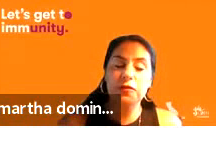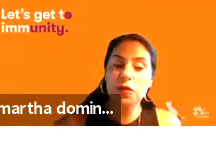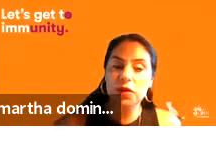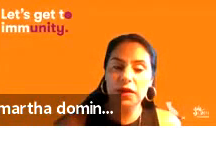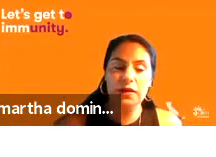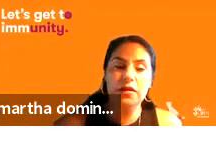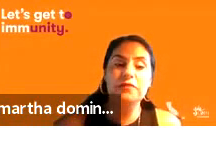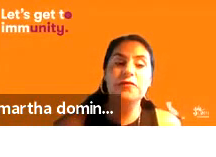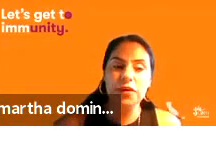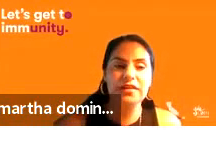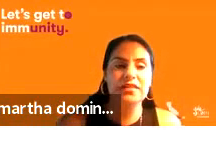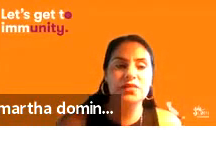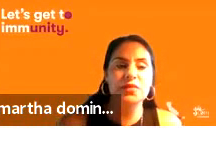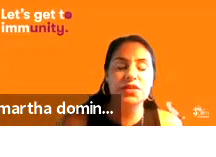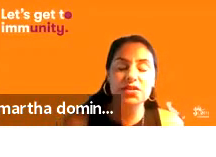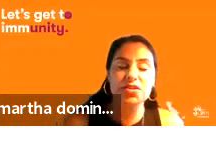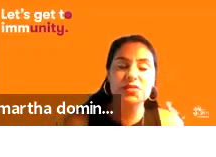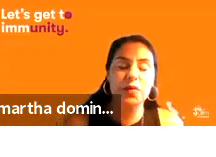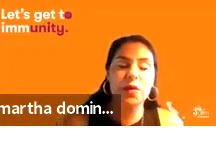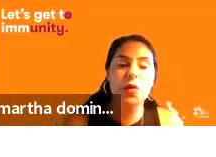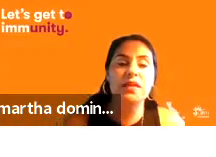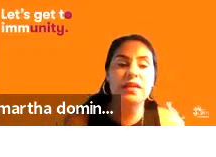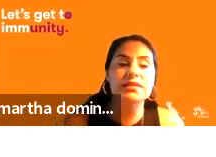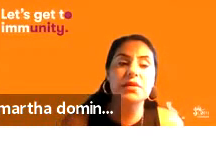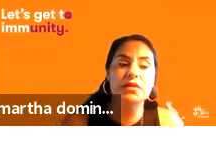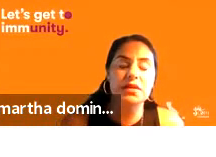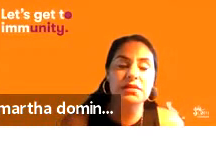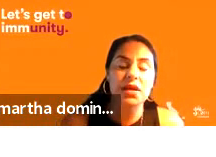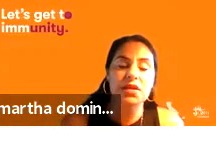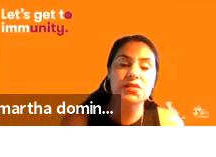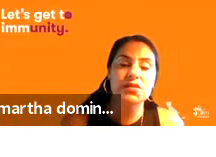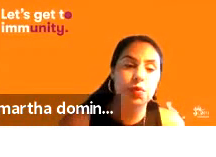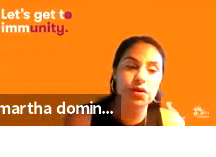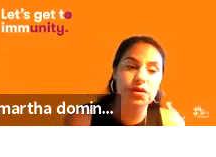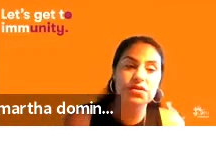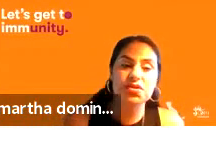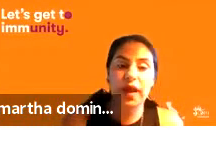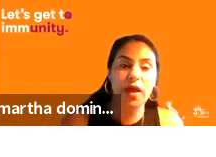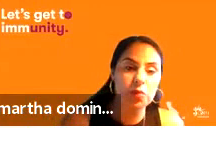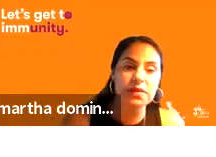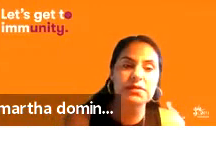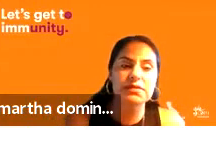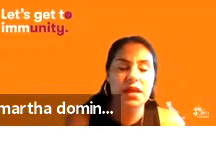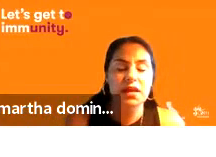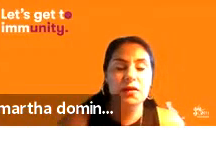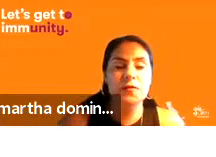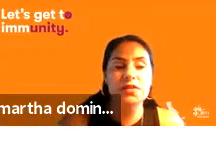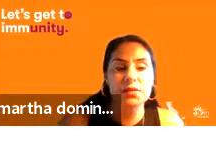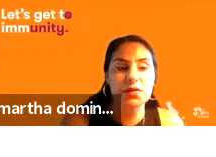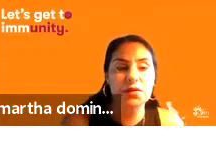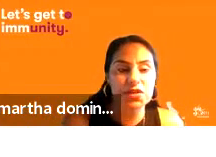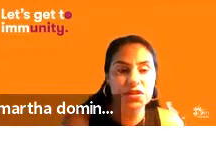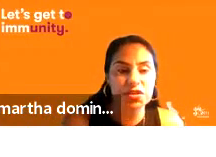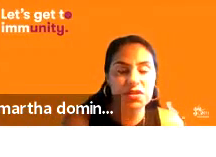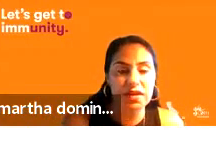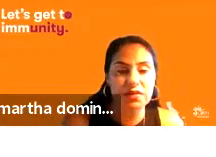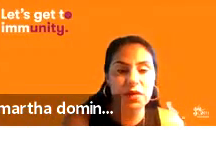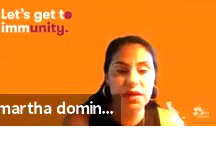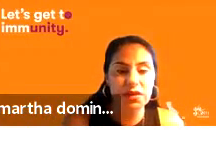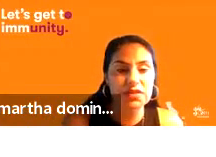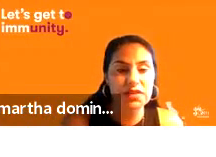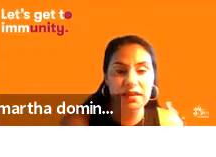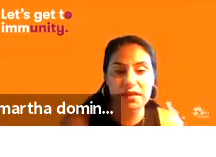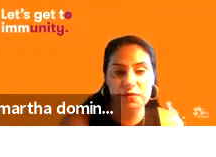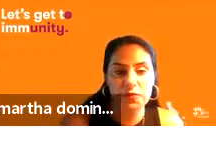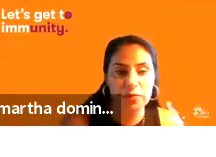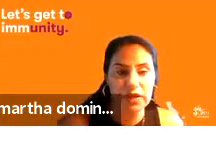that we're going to fully convert the rejectors, but we're hoping that some of these supporters do help us convert some of the rejectors and